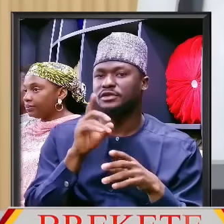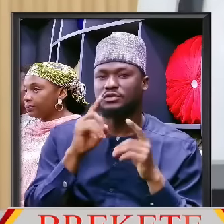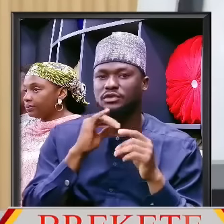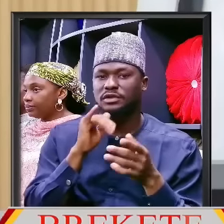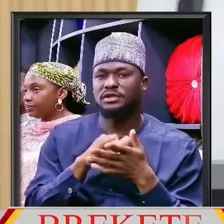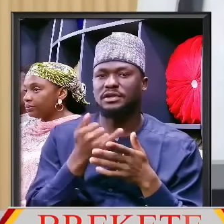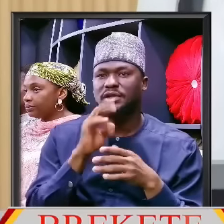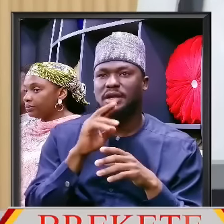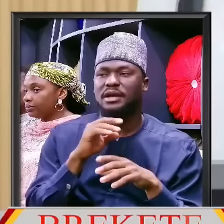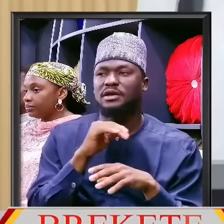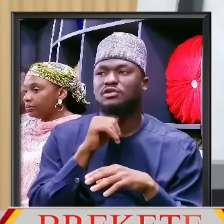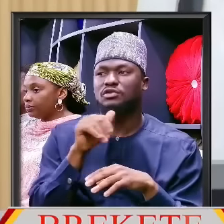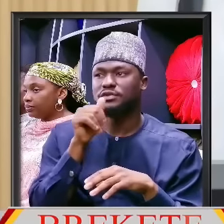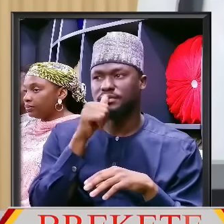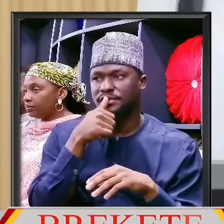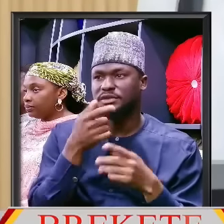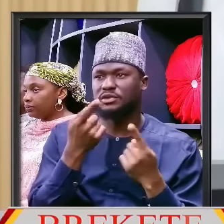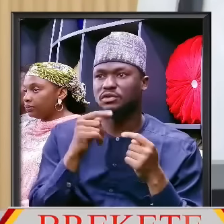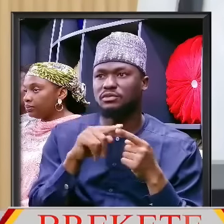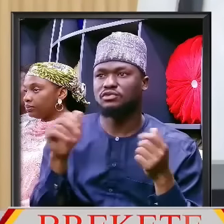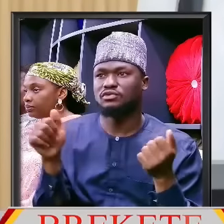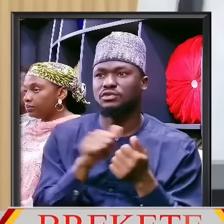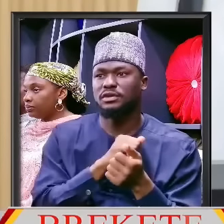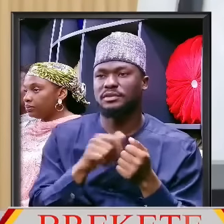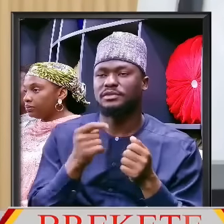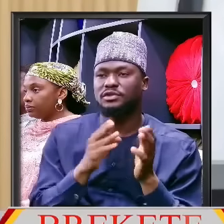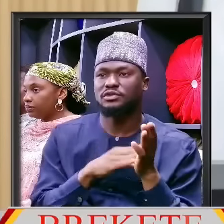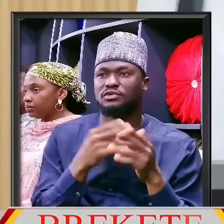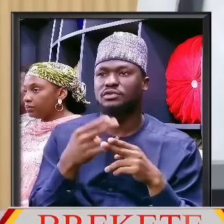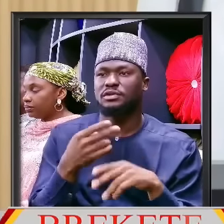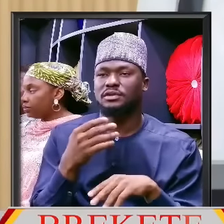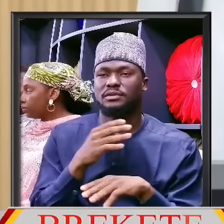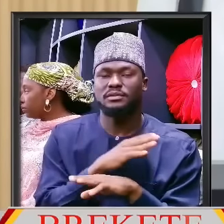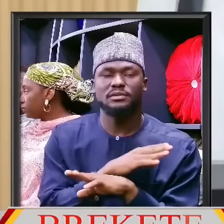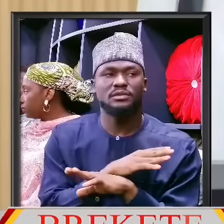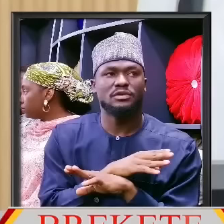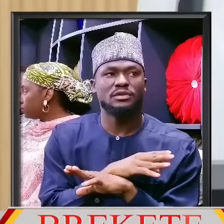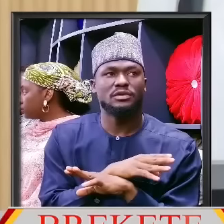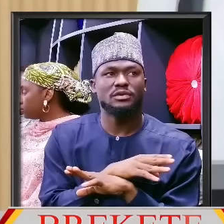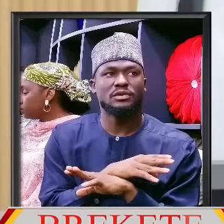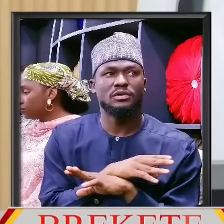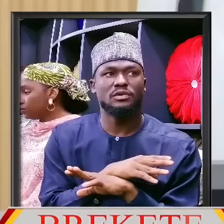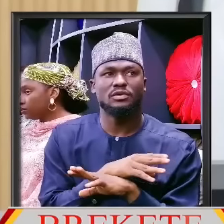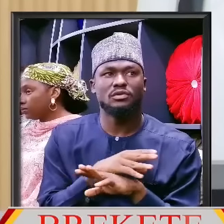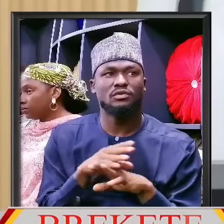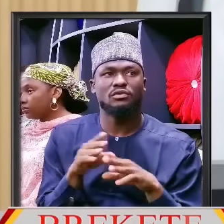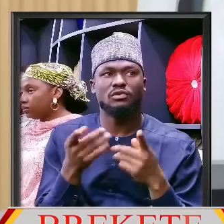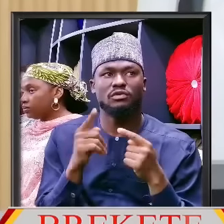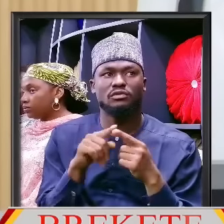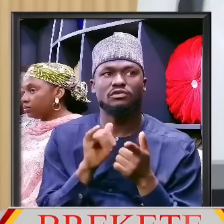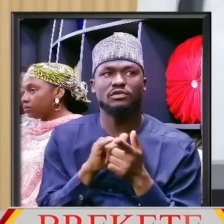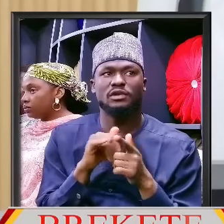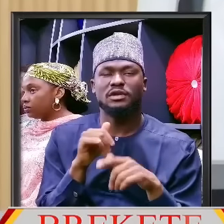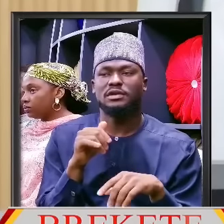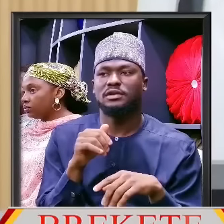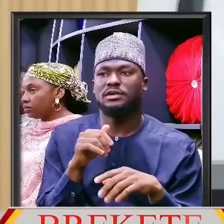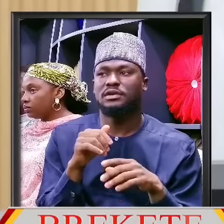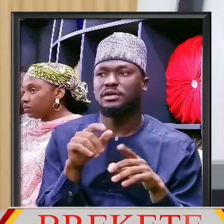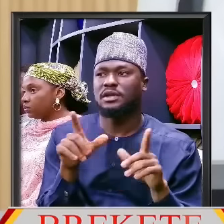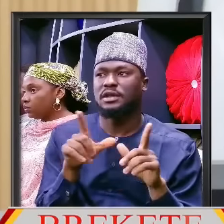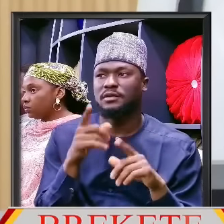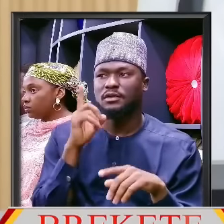they impatient. They just come to spoil the school name. He never reach. He never reach COVID-19 ASUS